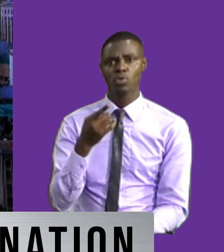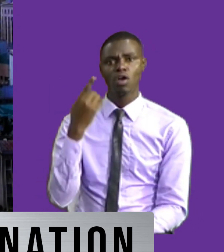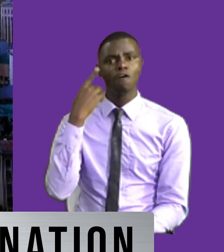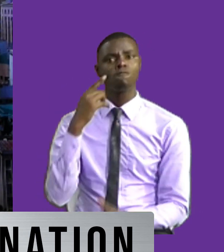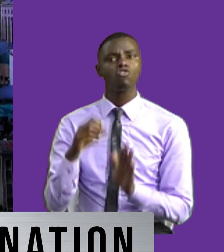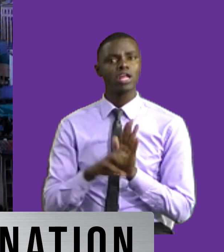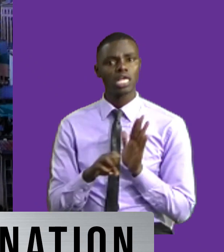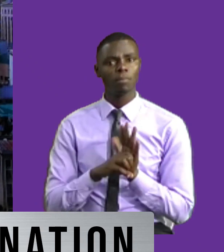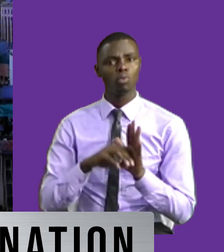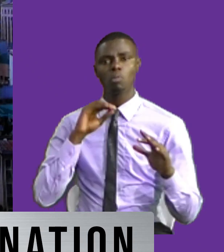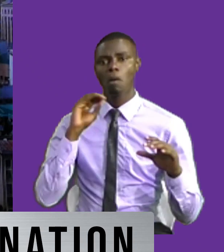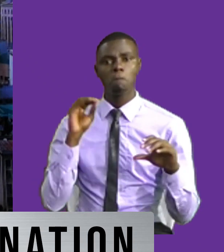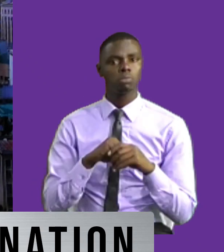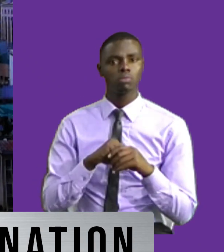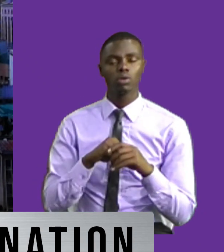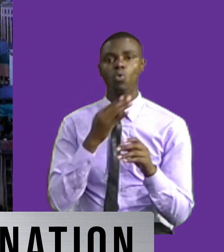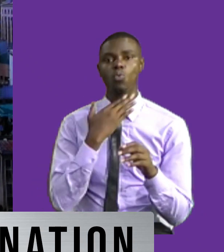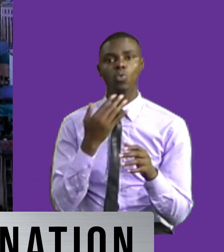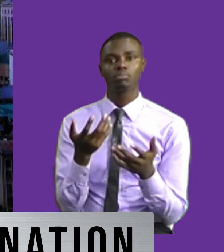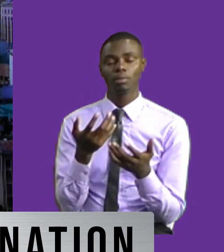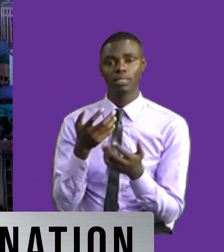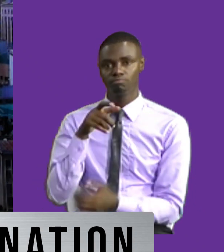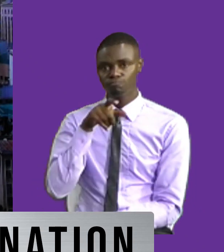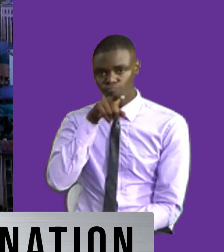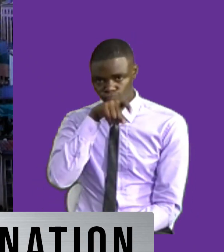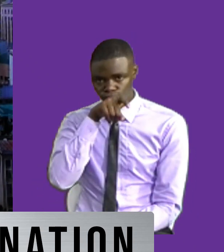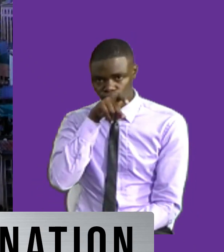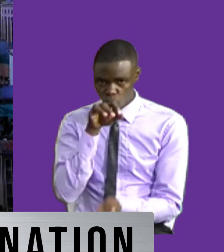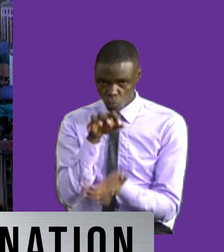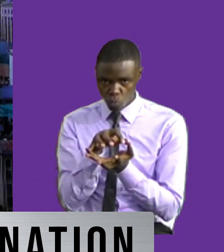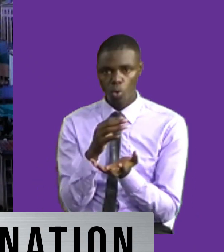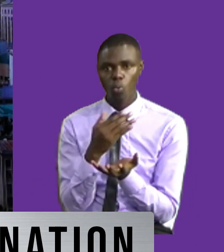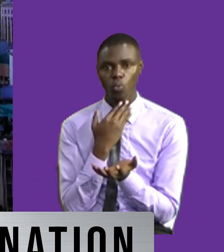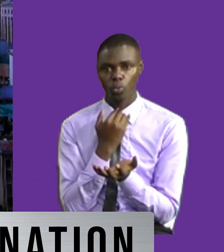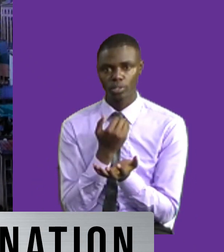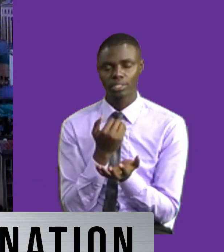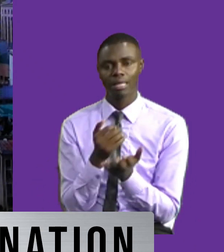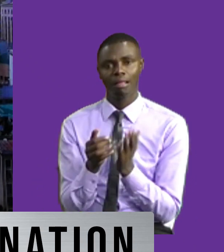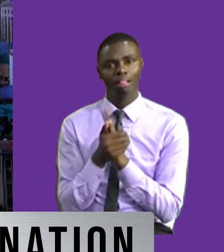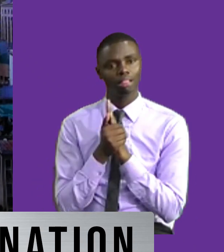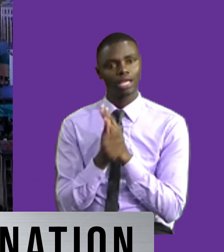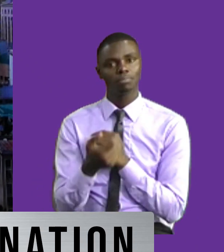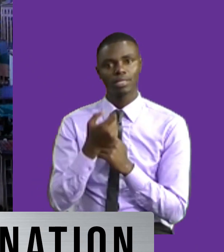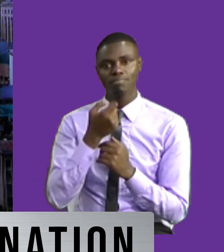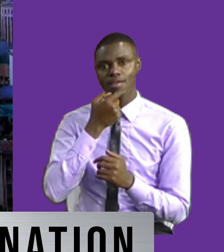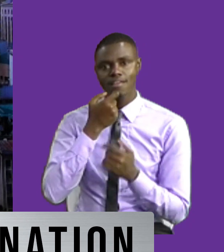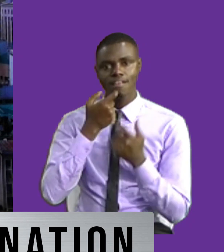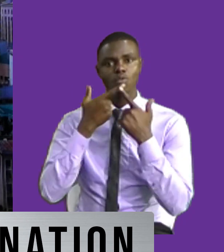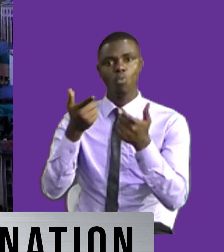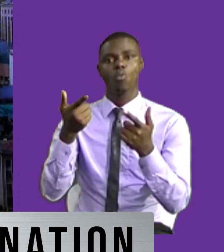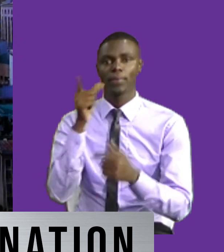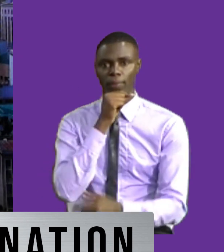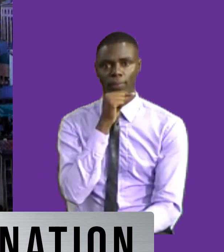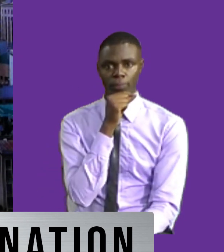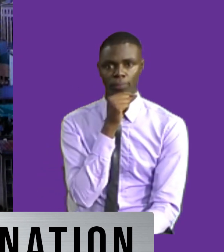you want to hatch chicks, right? The experts will tell you that